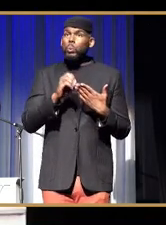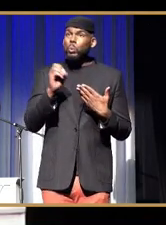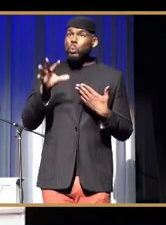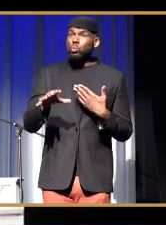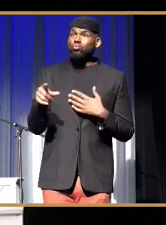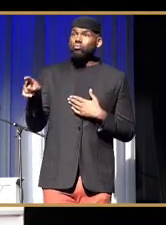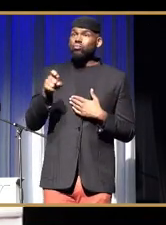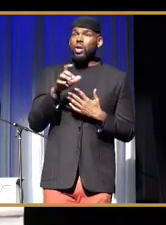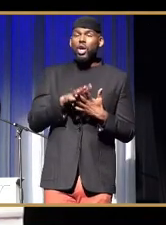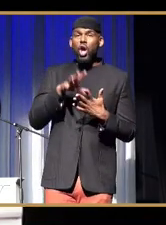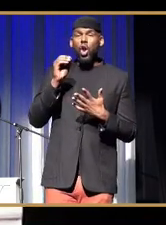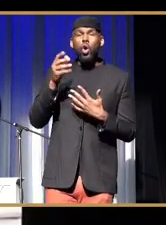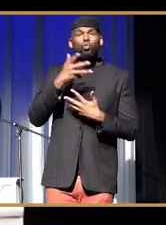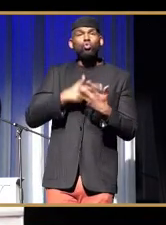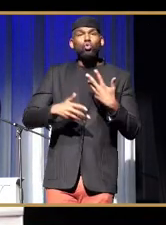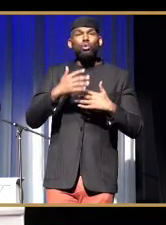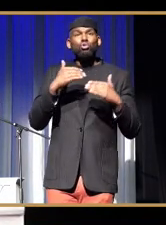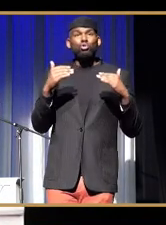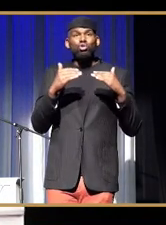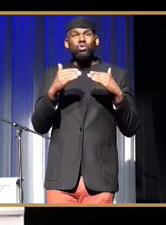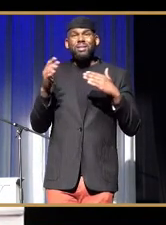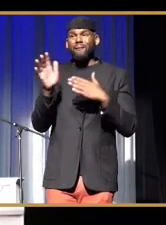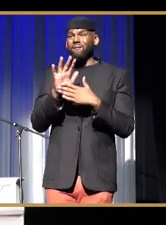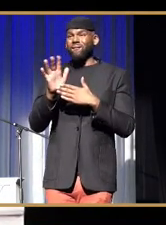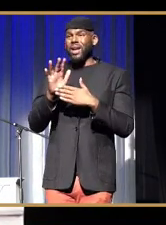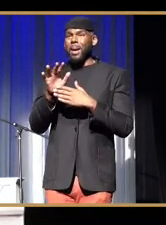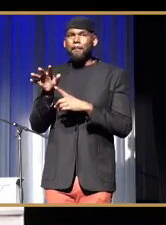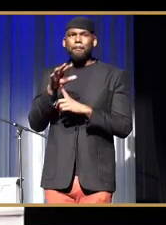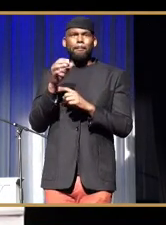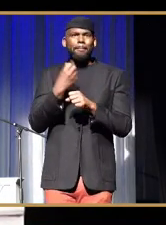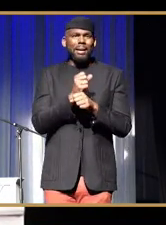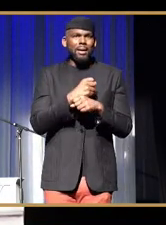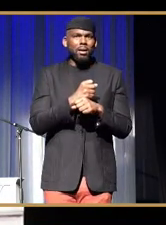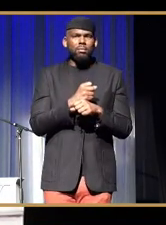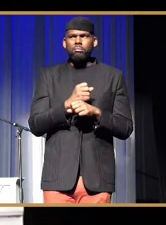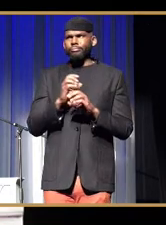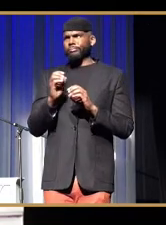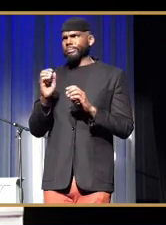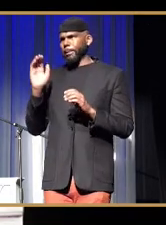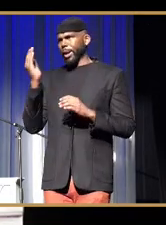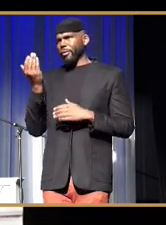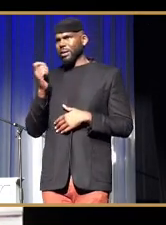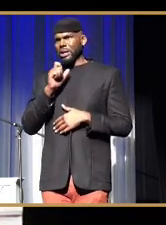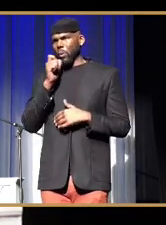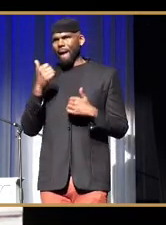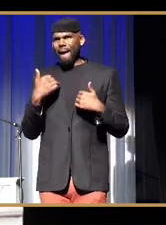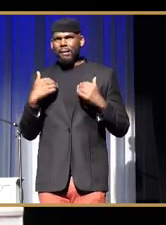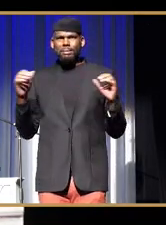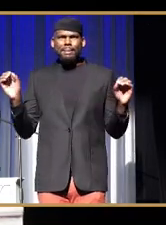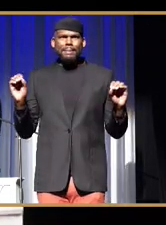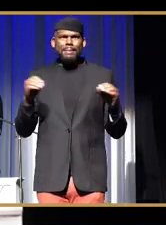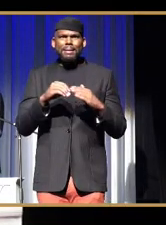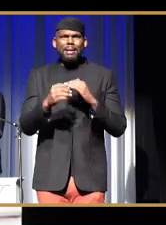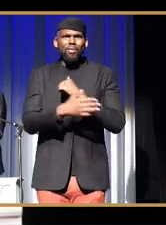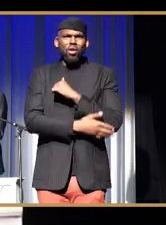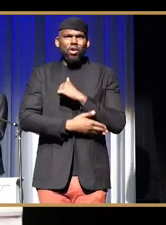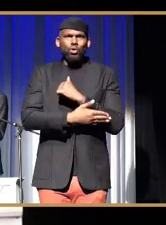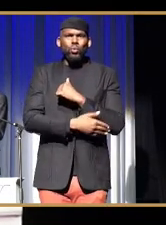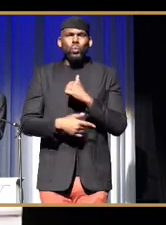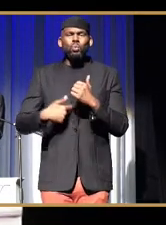could learn social justice filmmaking? Apparently that doesn't exist anywhere in the country. Fast forward, we've raised